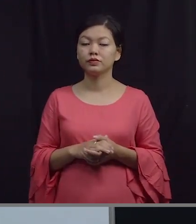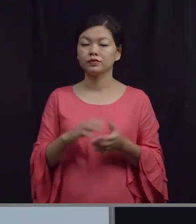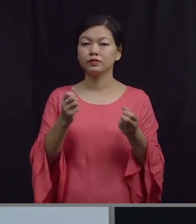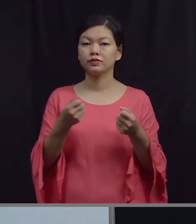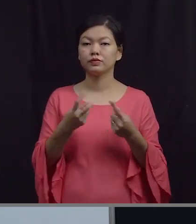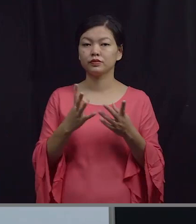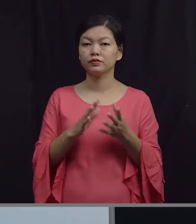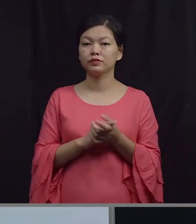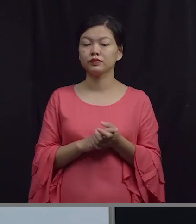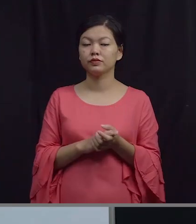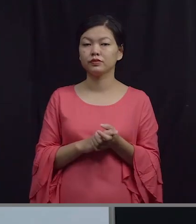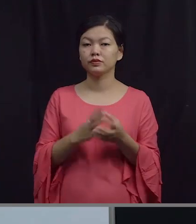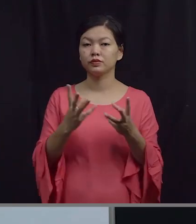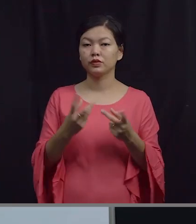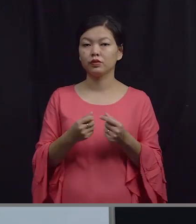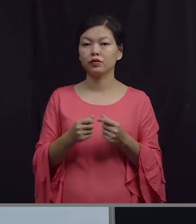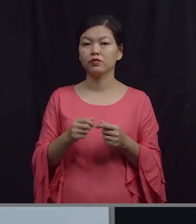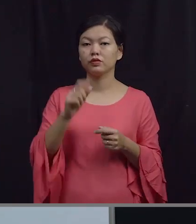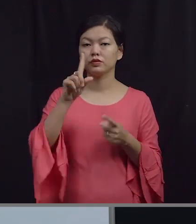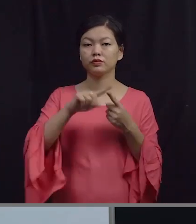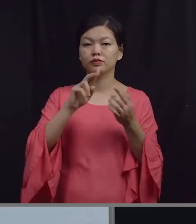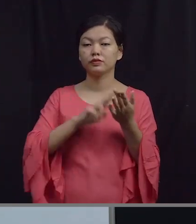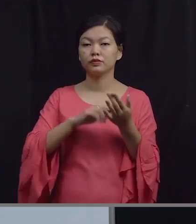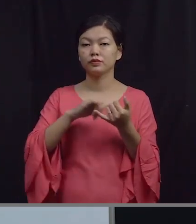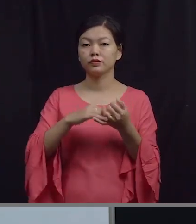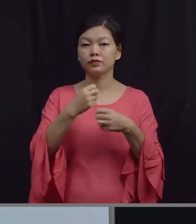numerical from what? Lens maker's formula. Okay,